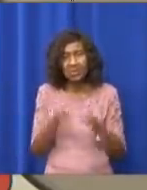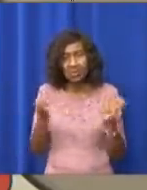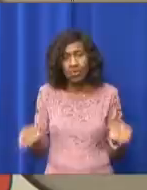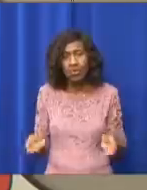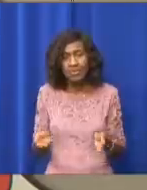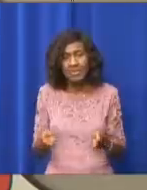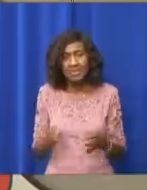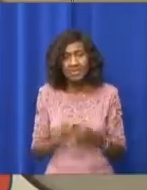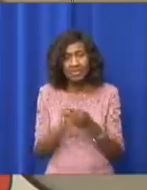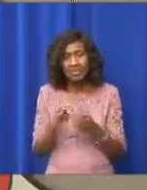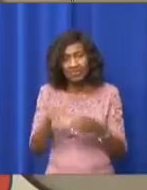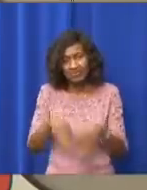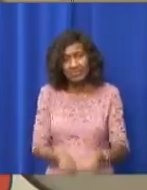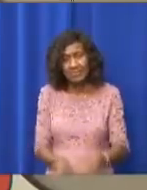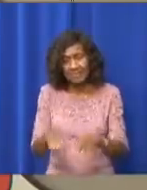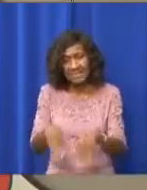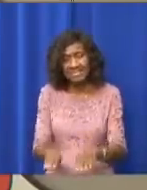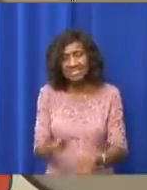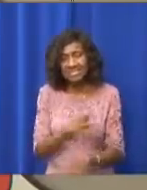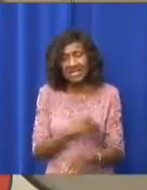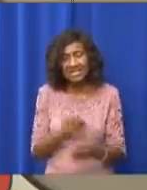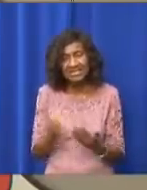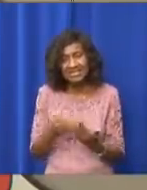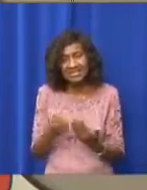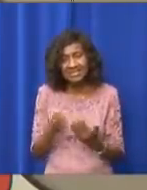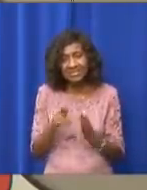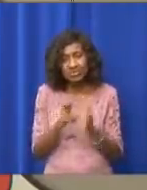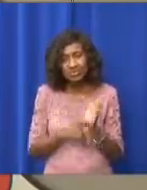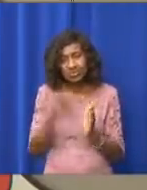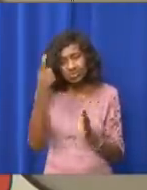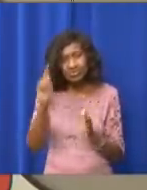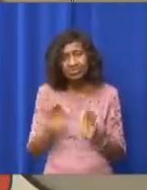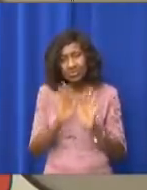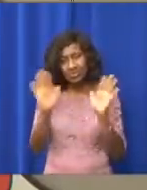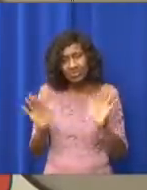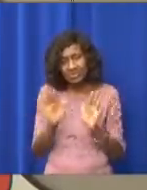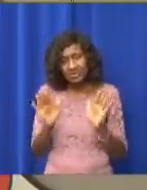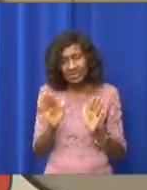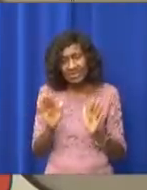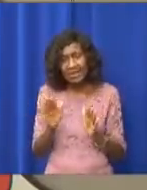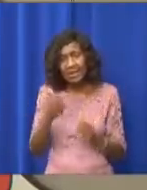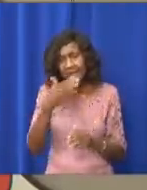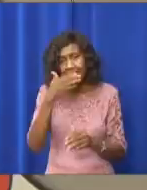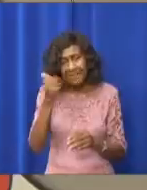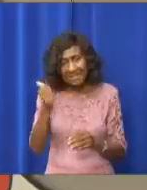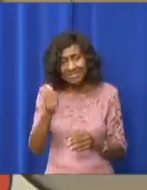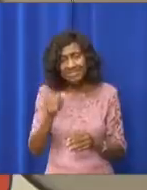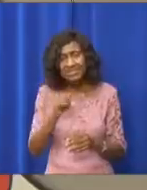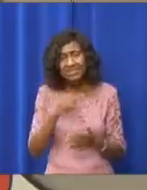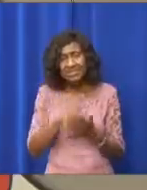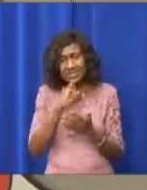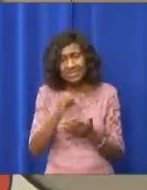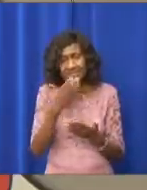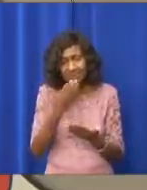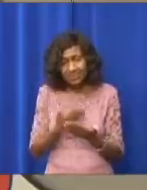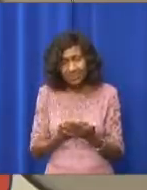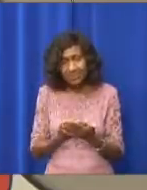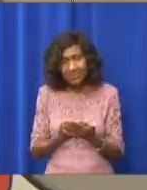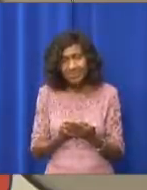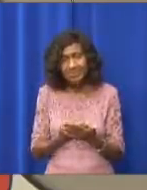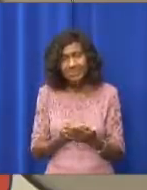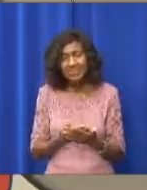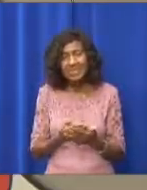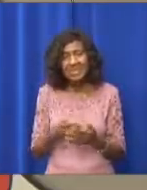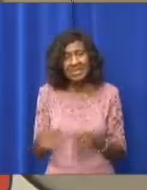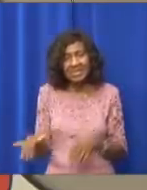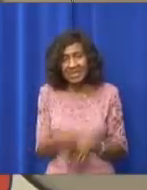many of the other measures around opening up the economy will be welcomed. And like the Premier, I just want to